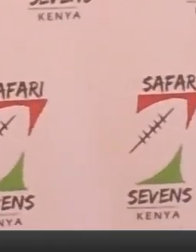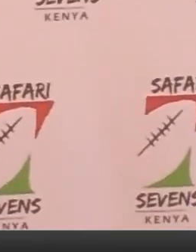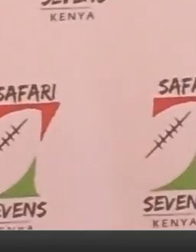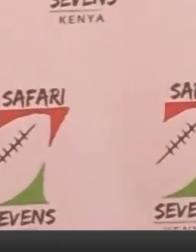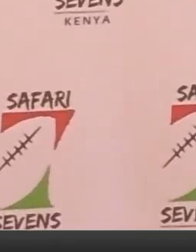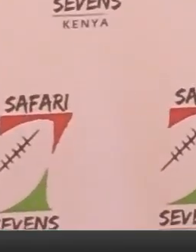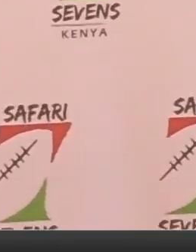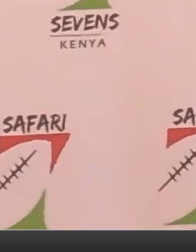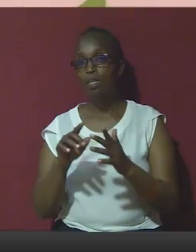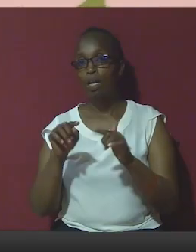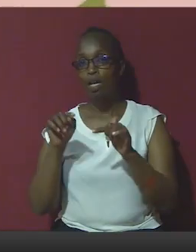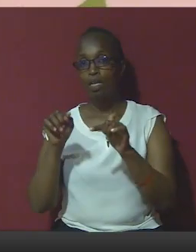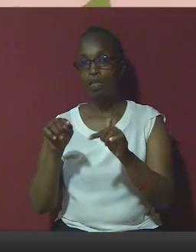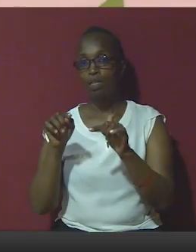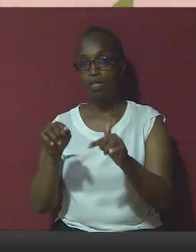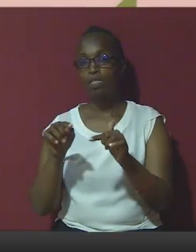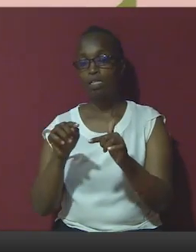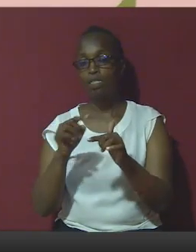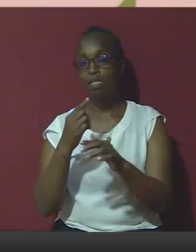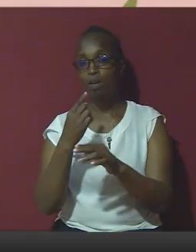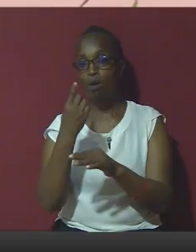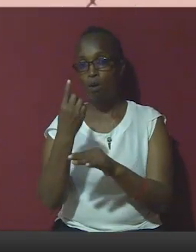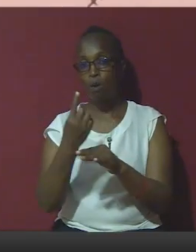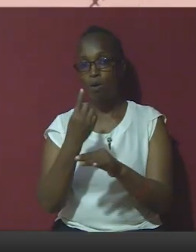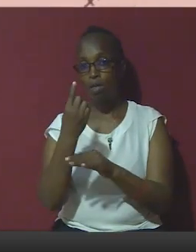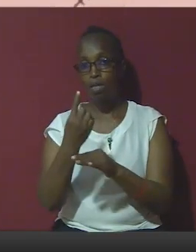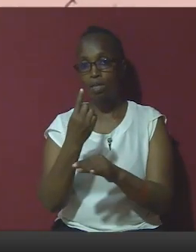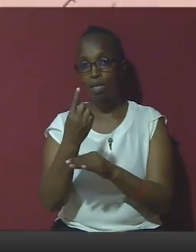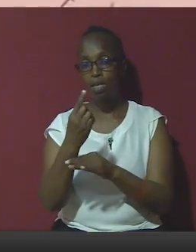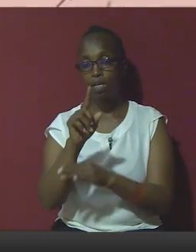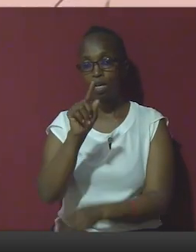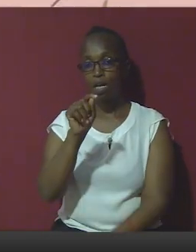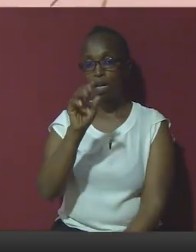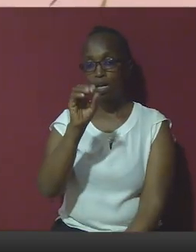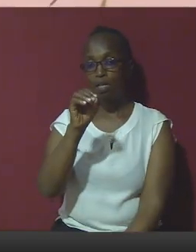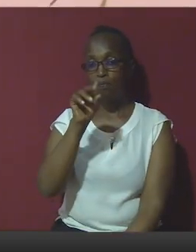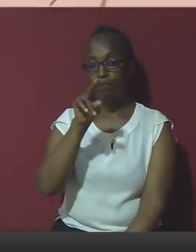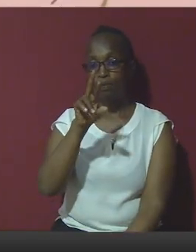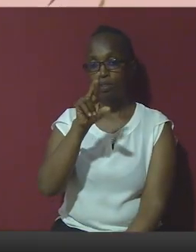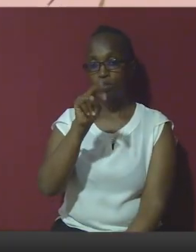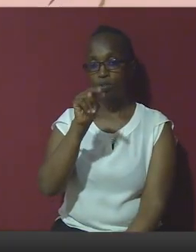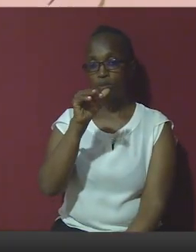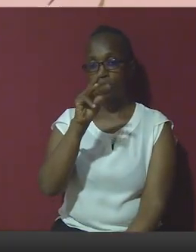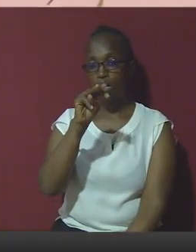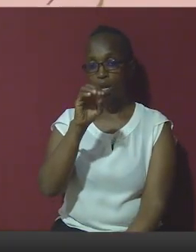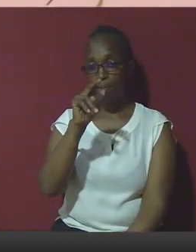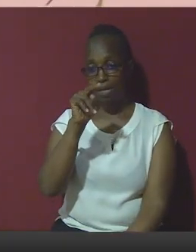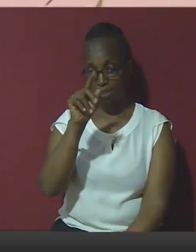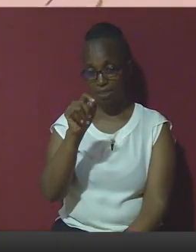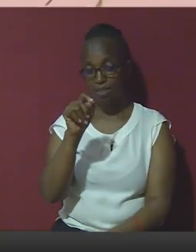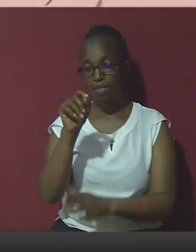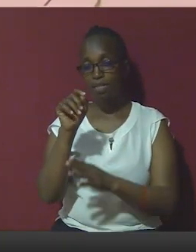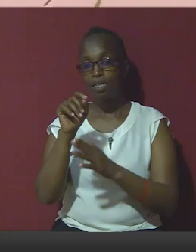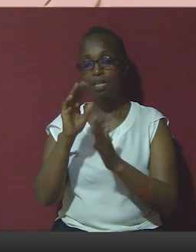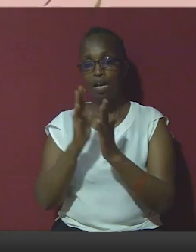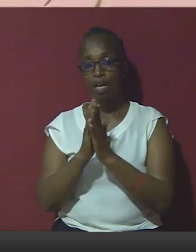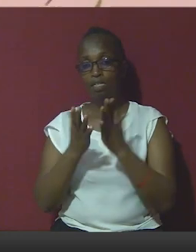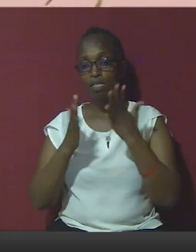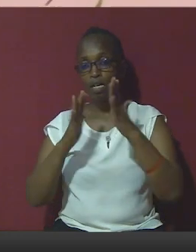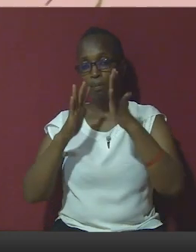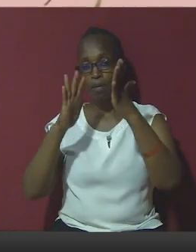Safari Sevens is more than just a rugby tournament. It is a celebration of sportsmanship,